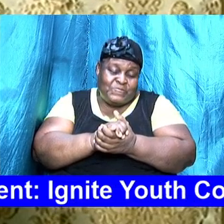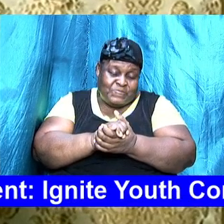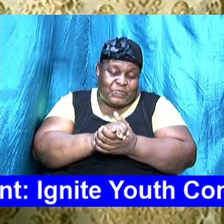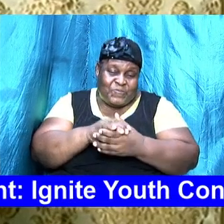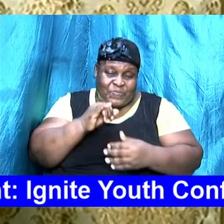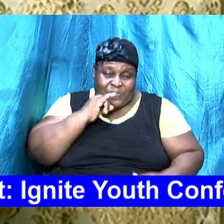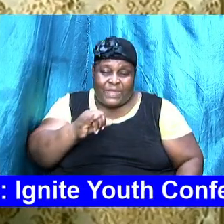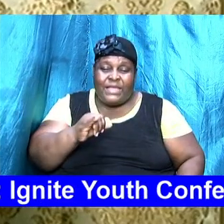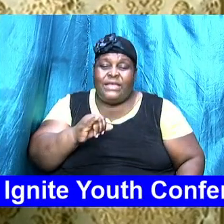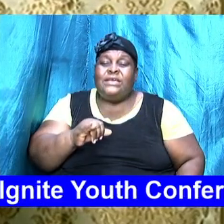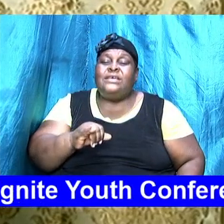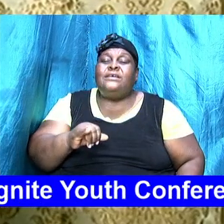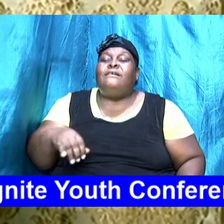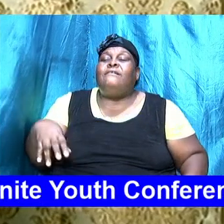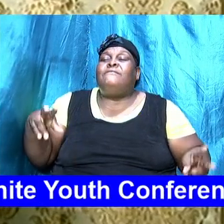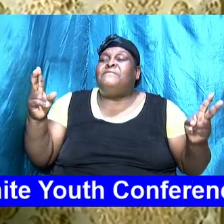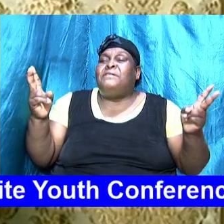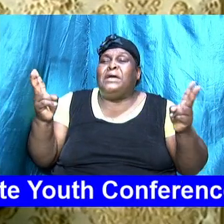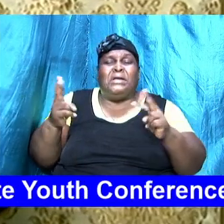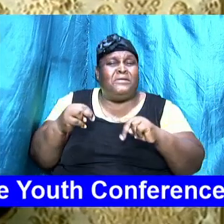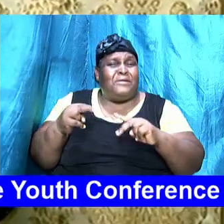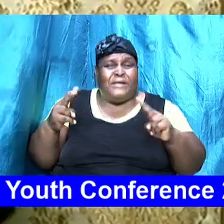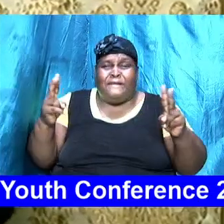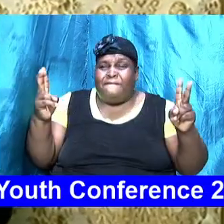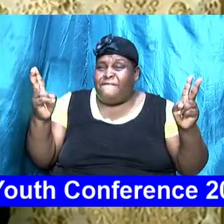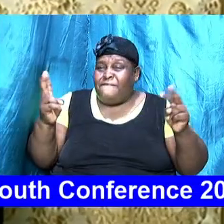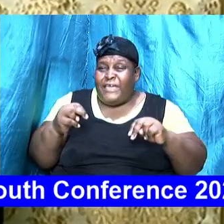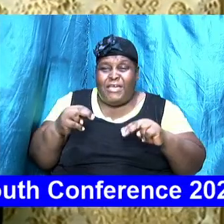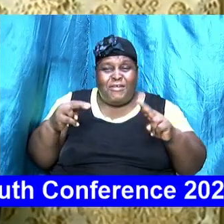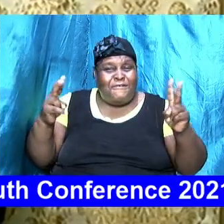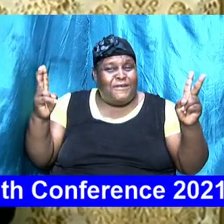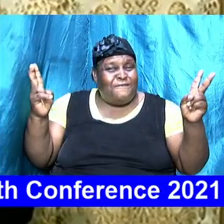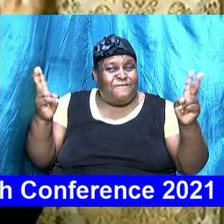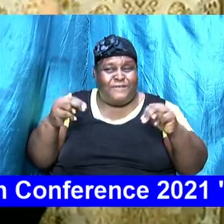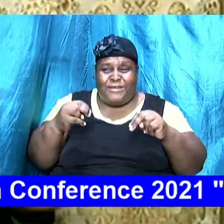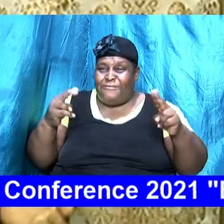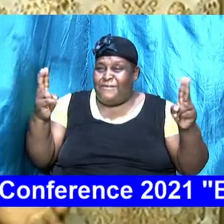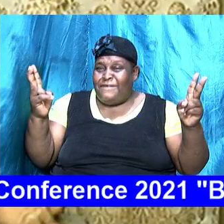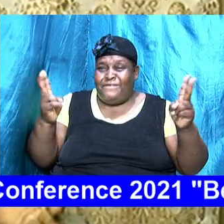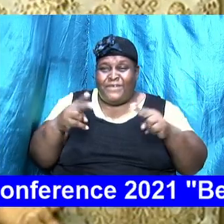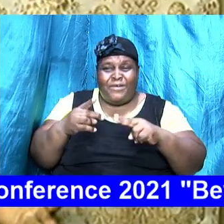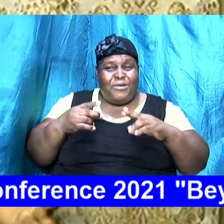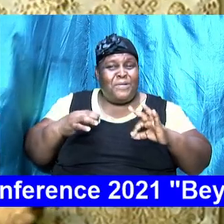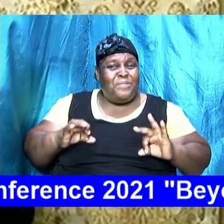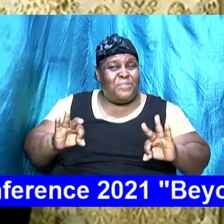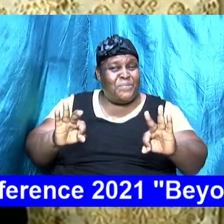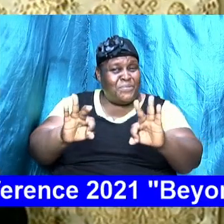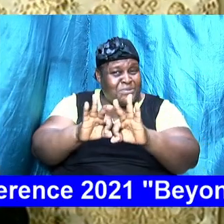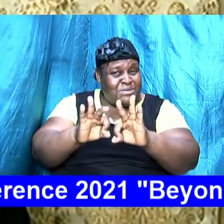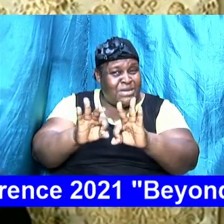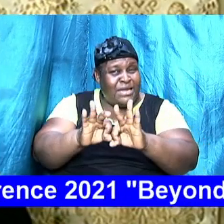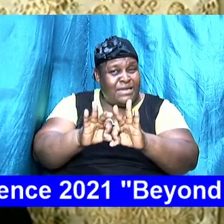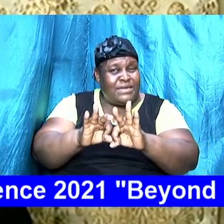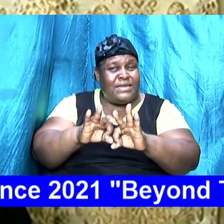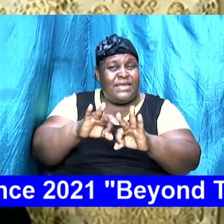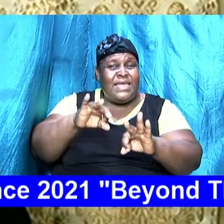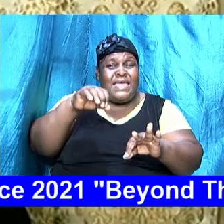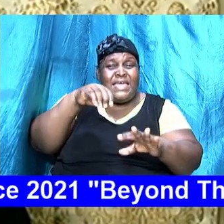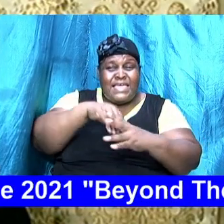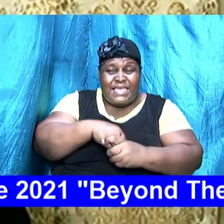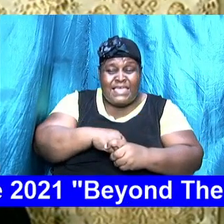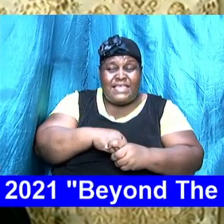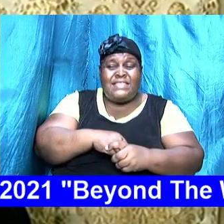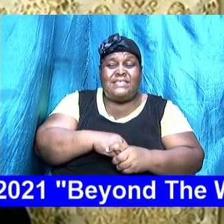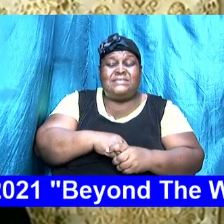is very, very, very important in the scheme